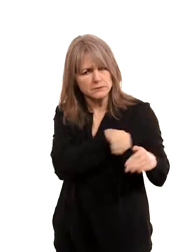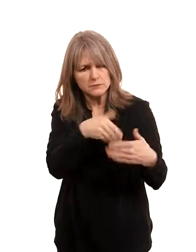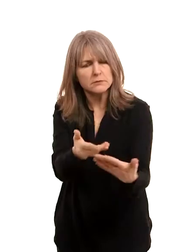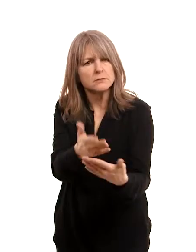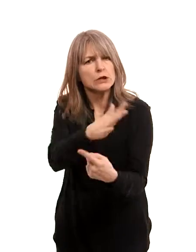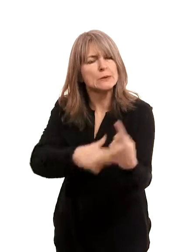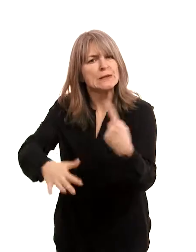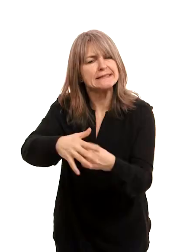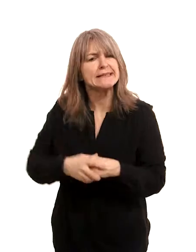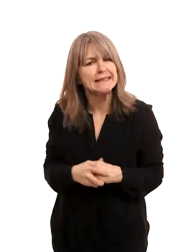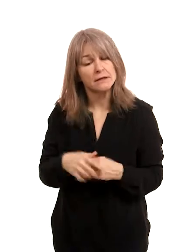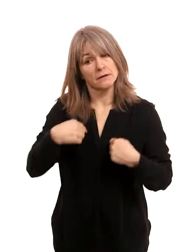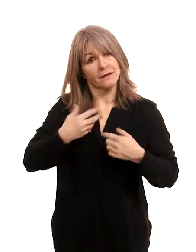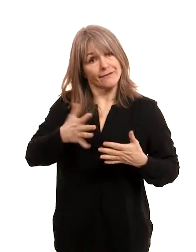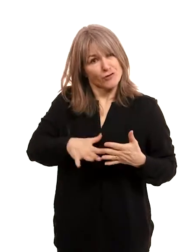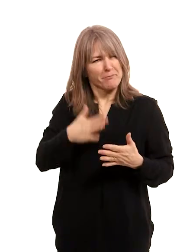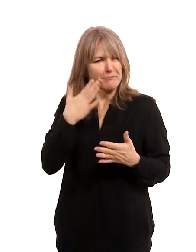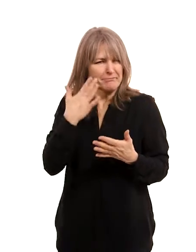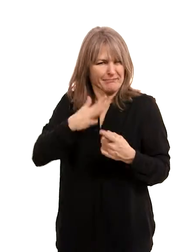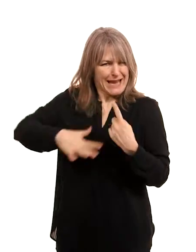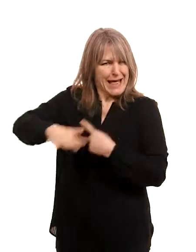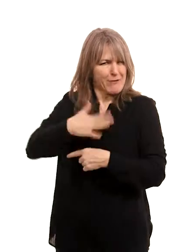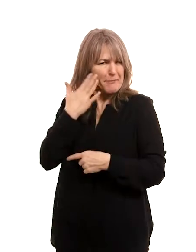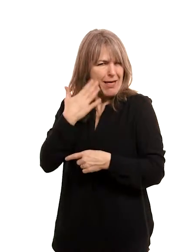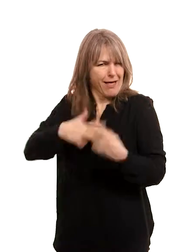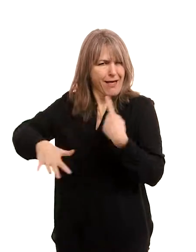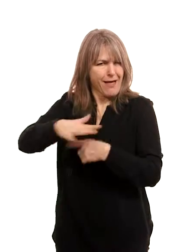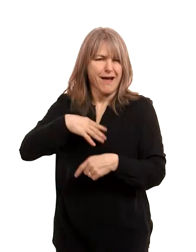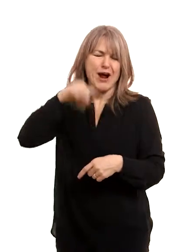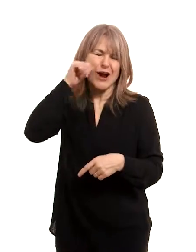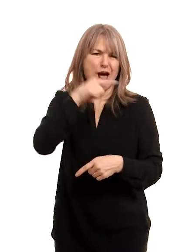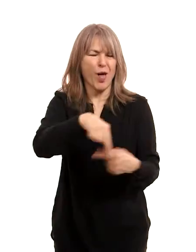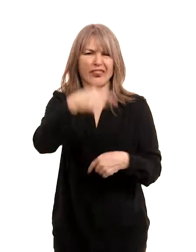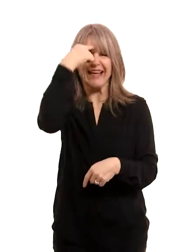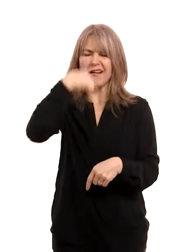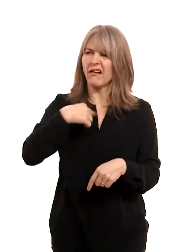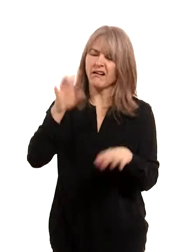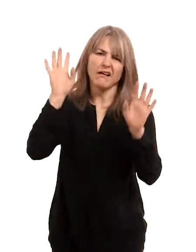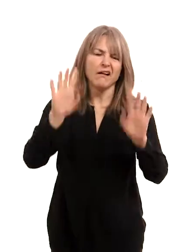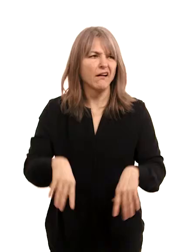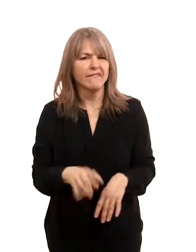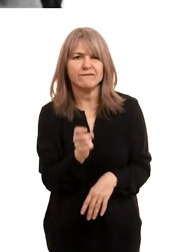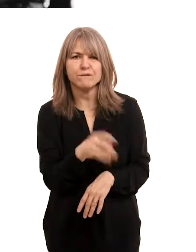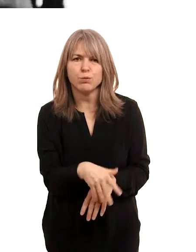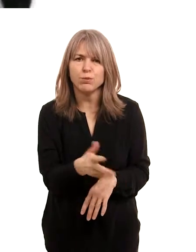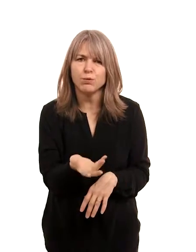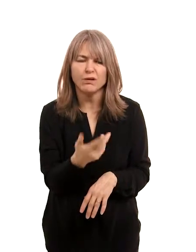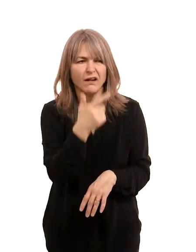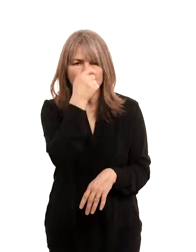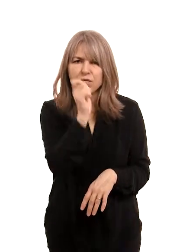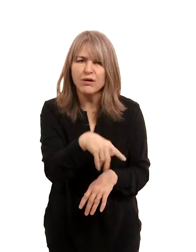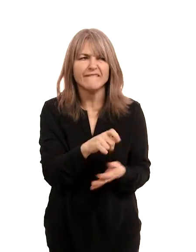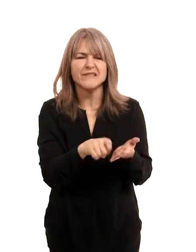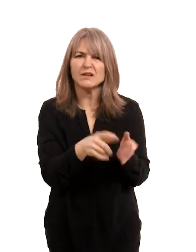point voting, it's not our country, we belong somewhere else, but this is where we live, this is where our children's future is. The life that we